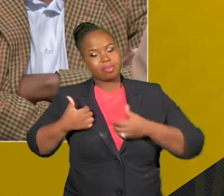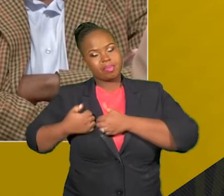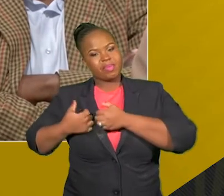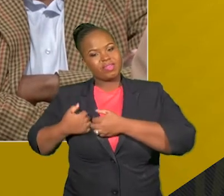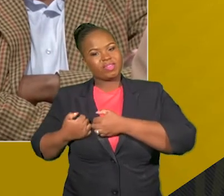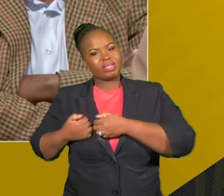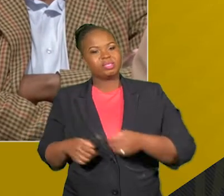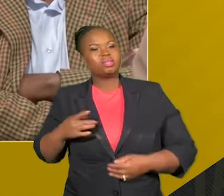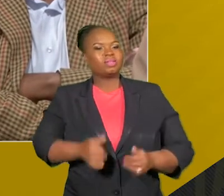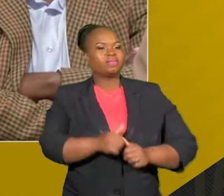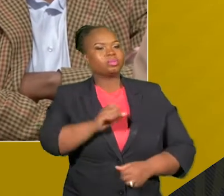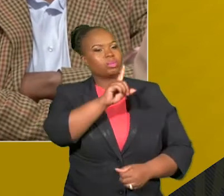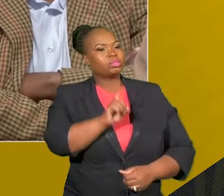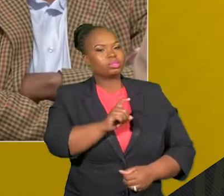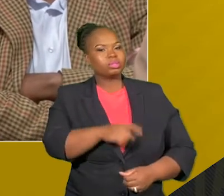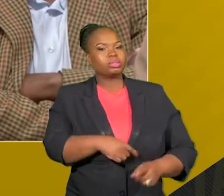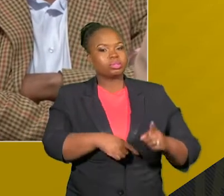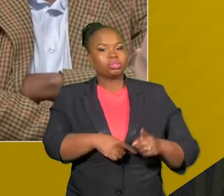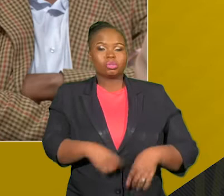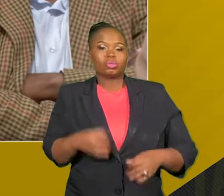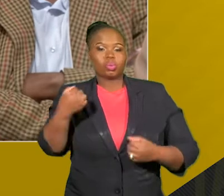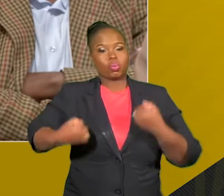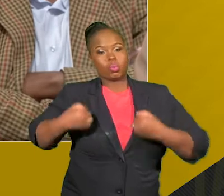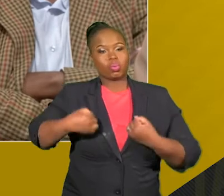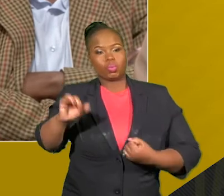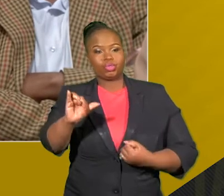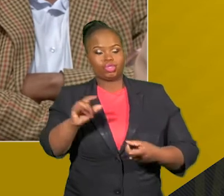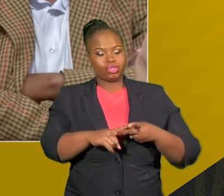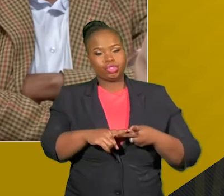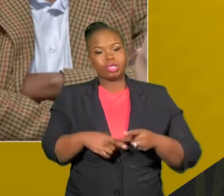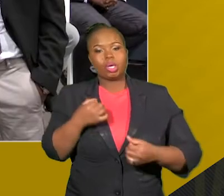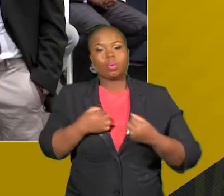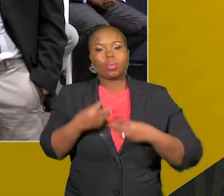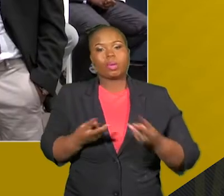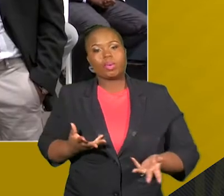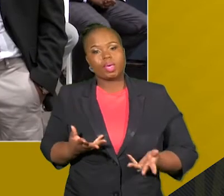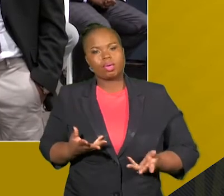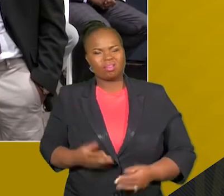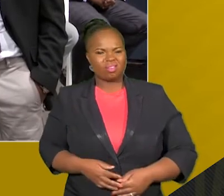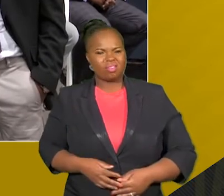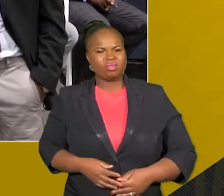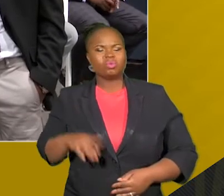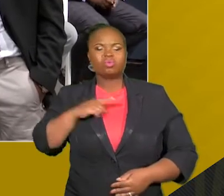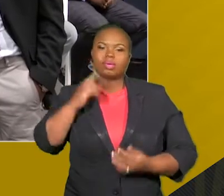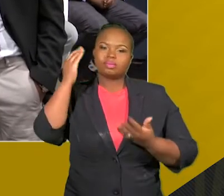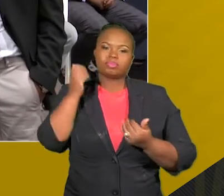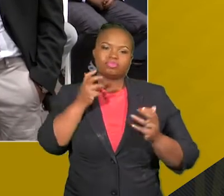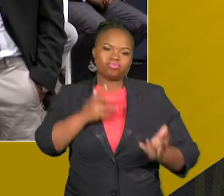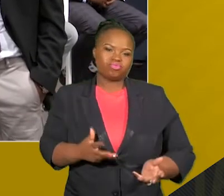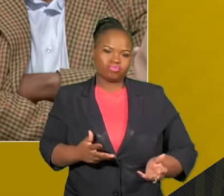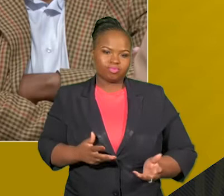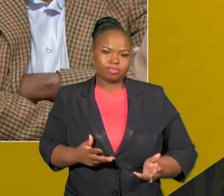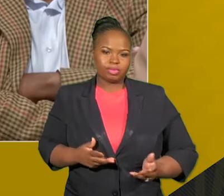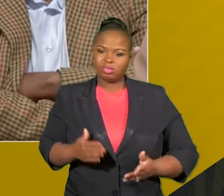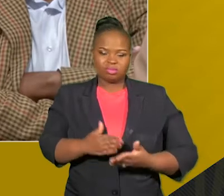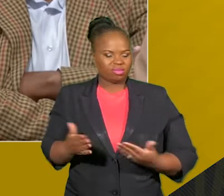boyfriend. The first question Maya Mutsangan, Wambangani Usevenzapi. You understand? It's an expectation.